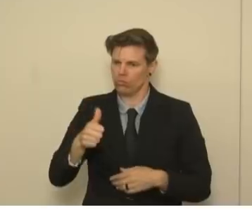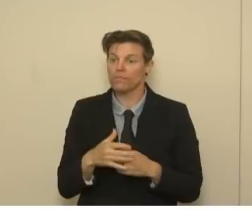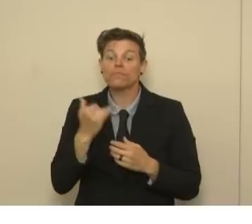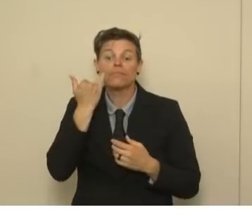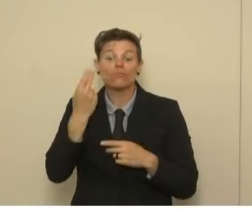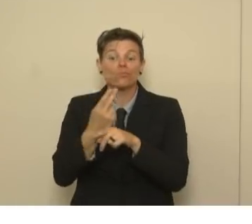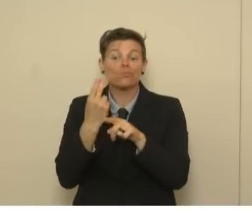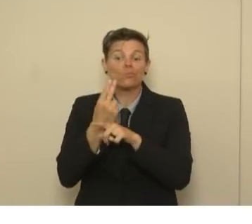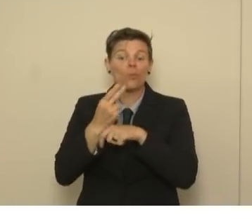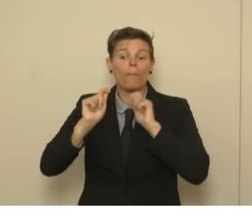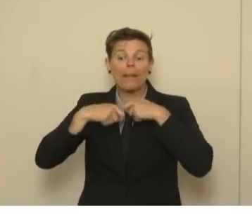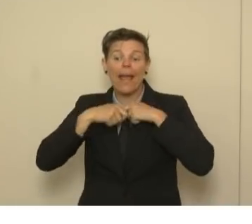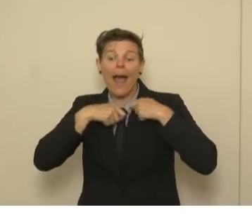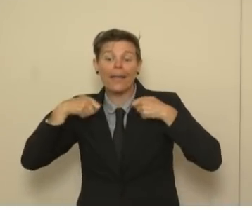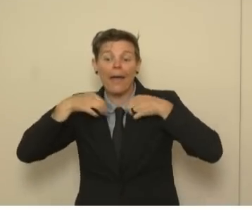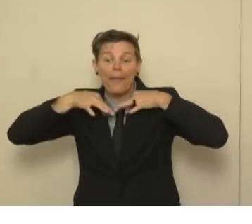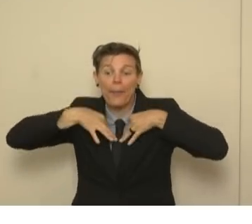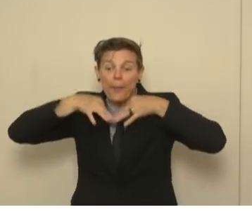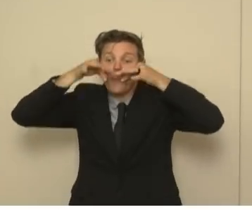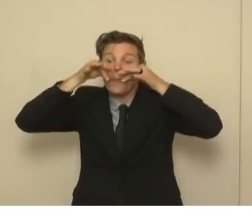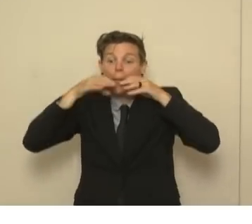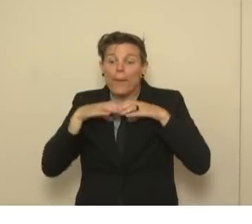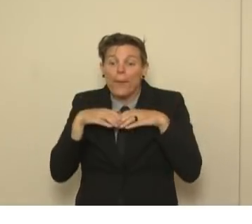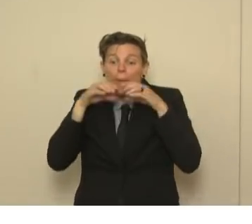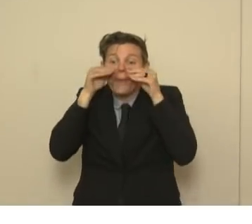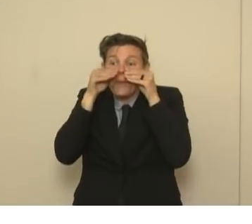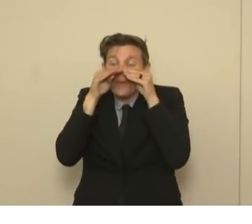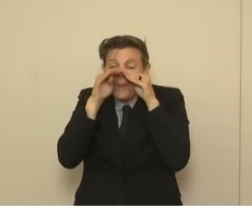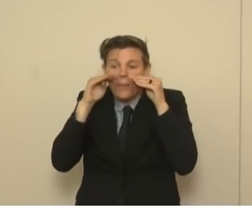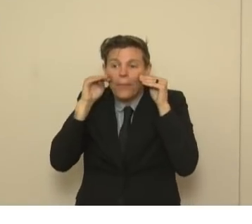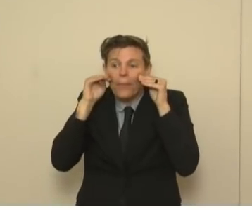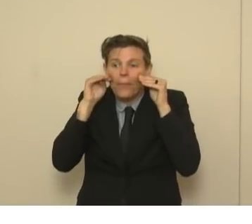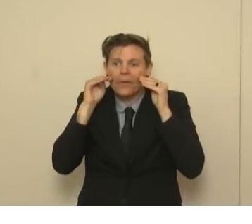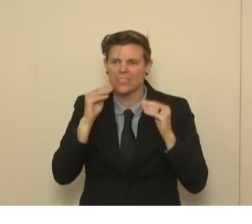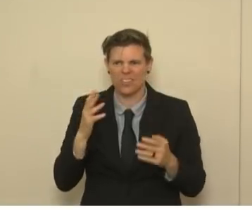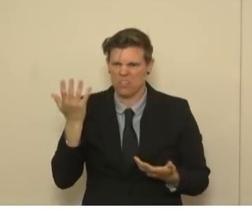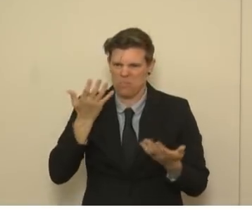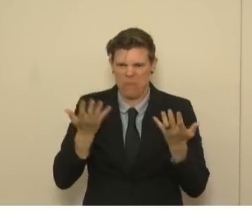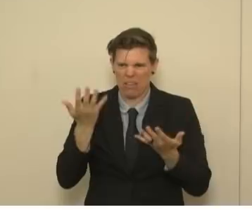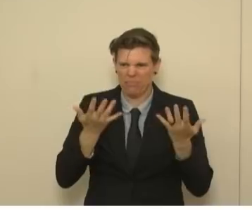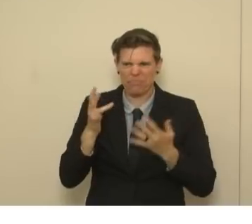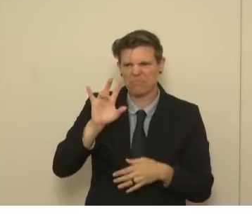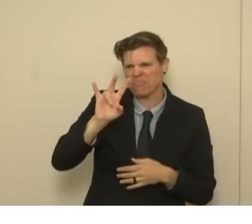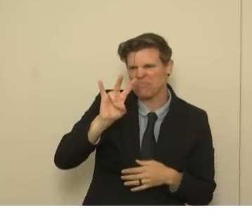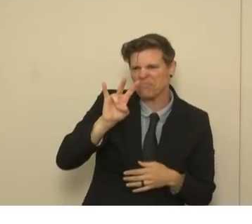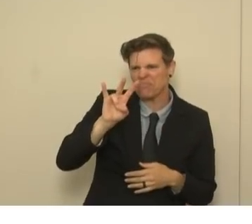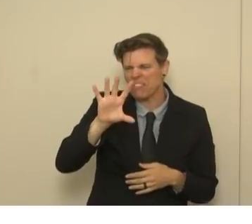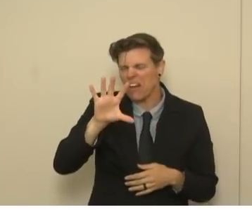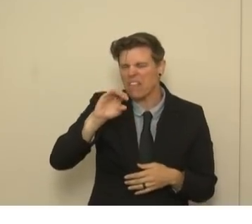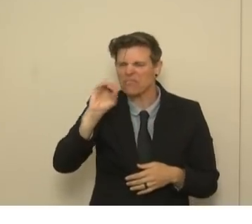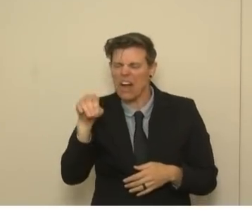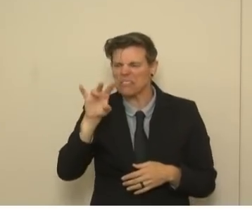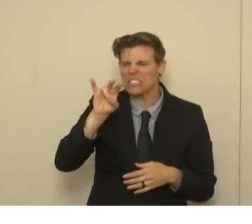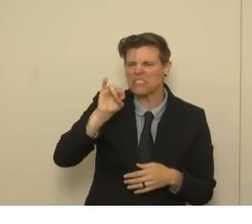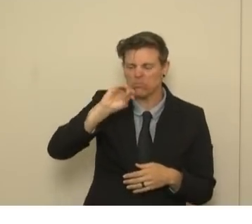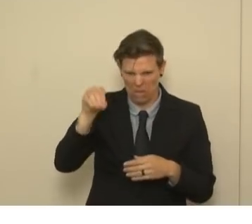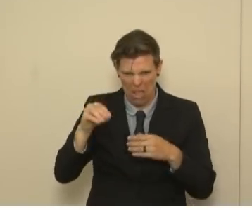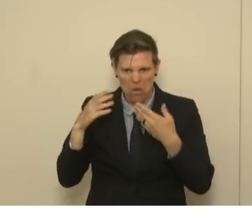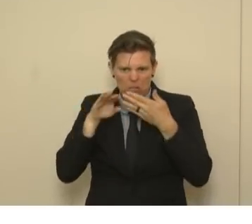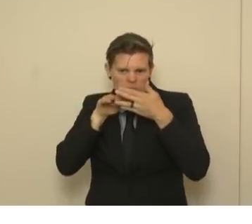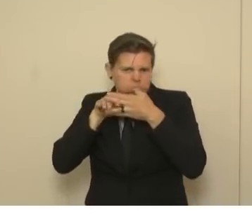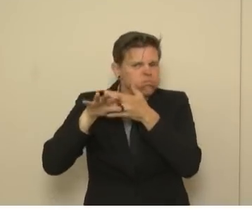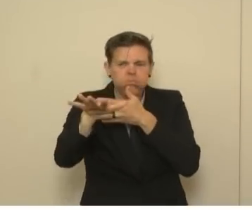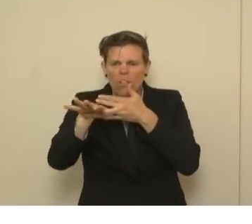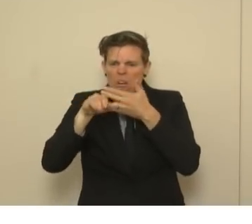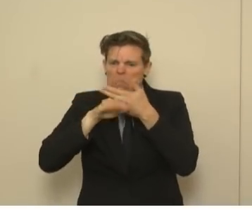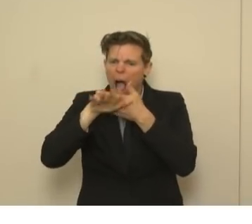less than half of those potentially COVID-containing water droplets from your mouth. So bandanas, in my book, are now